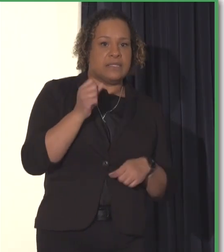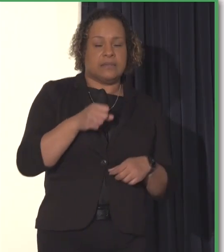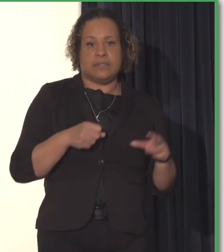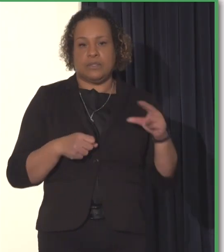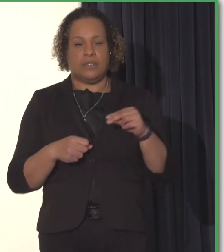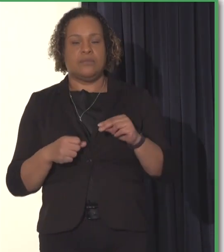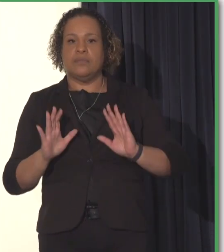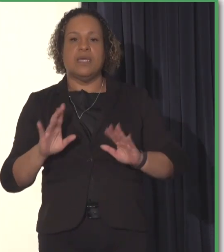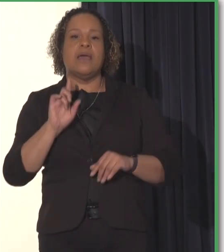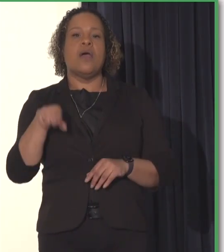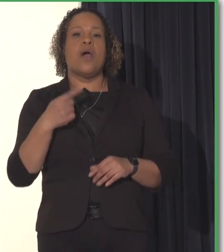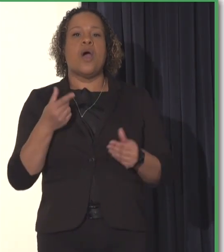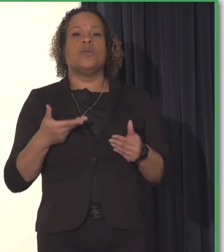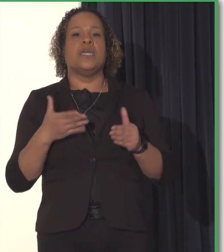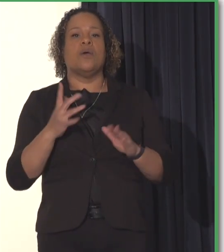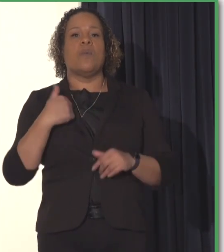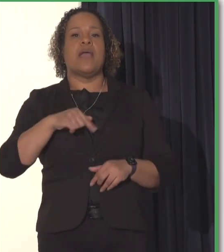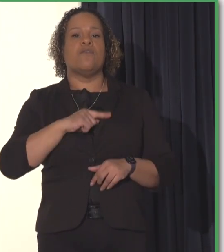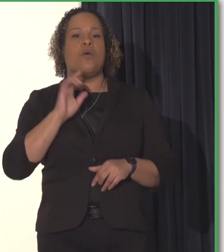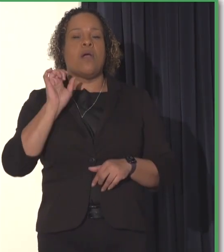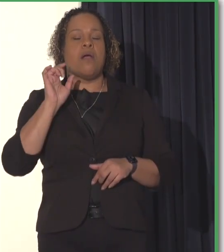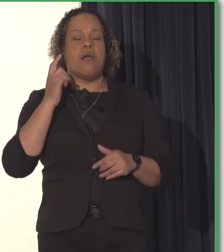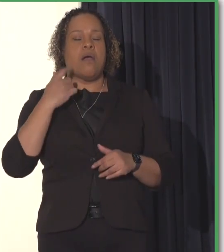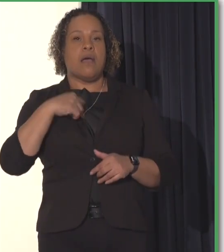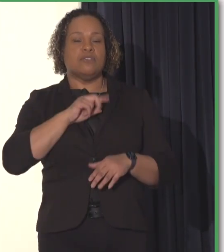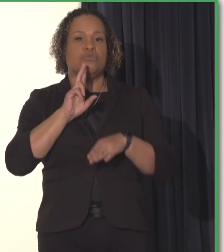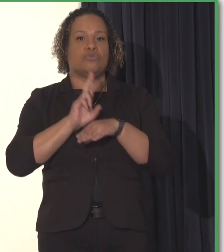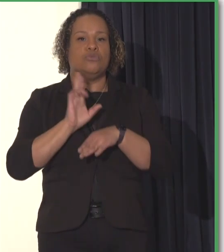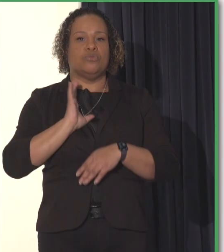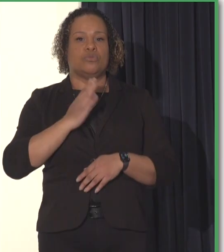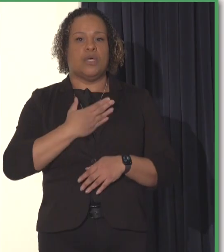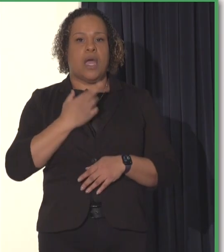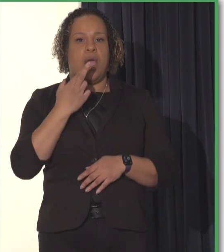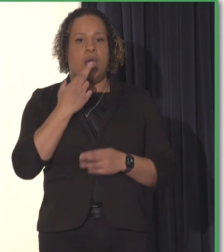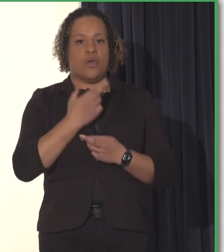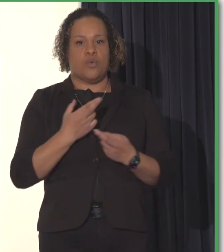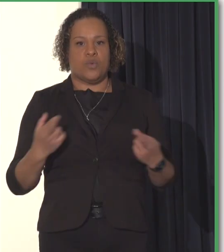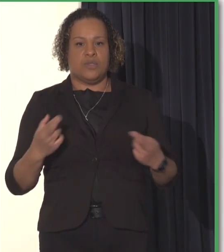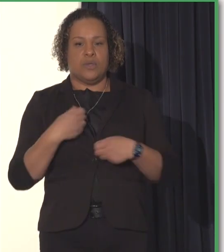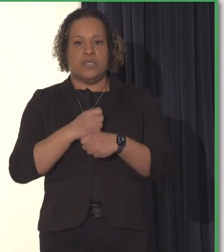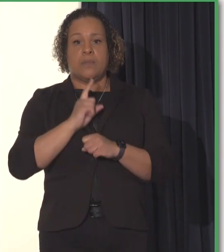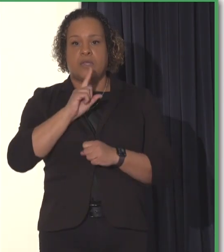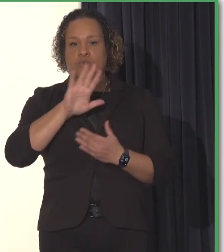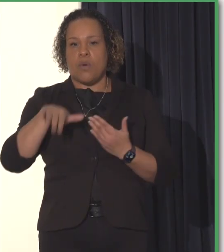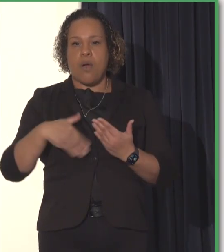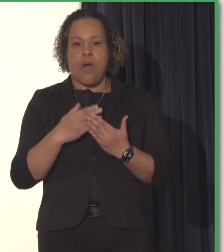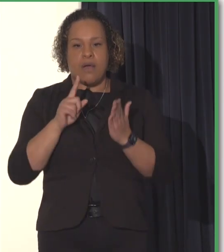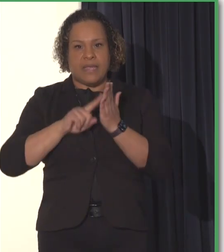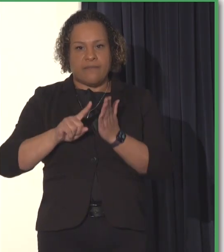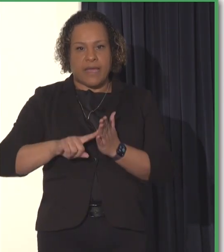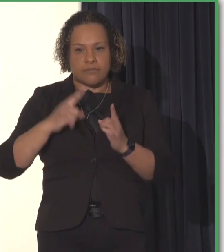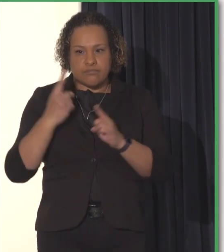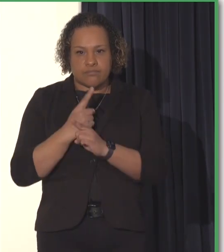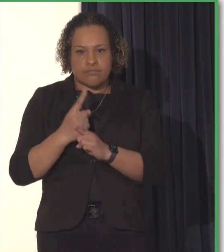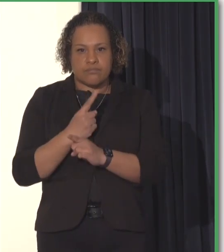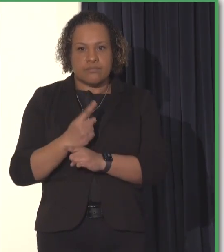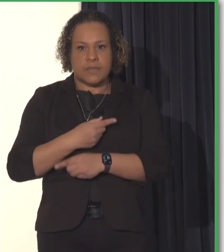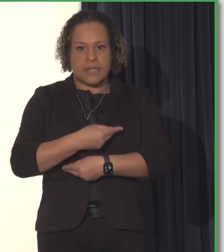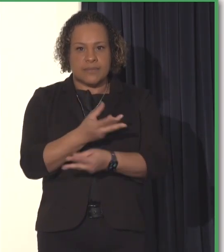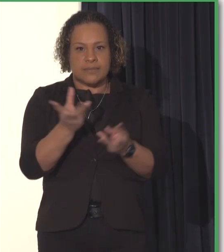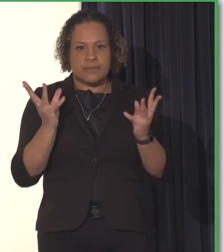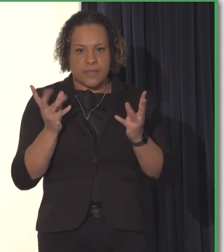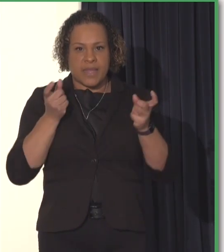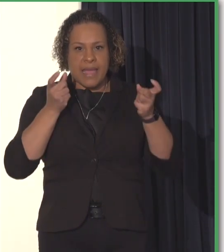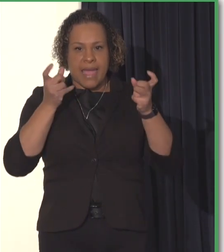to leverage our resources and make sure that all of the investigations are appropriately done and given out and handled by